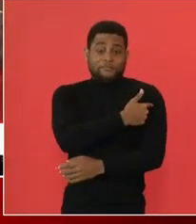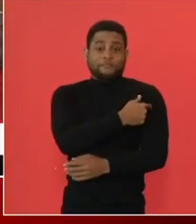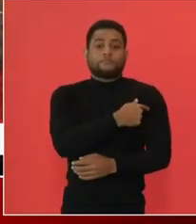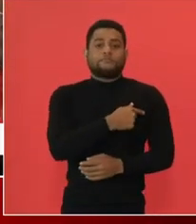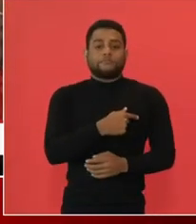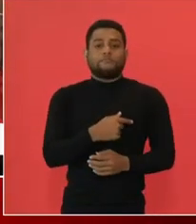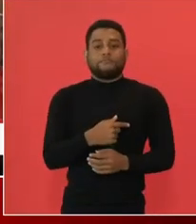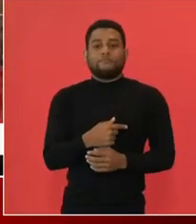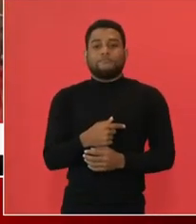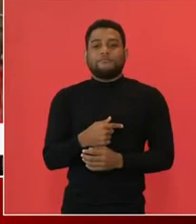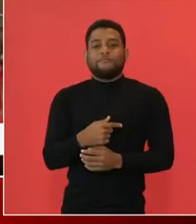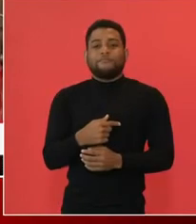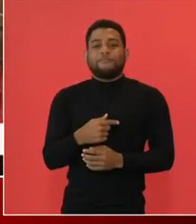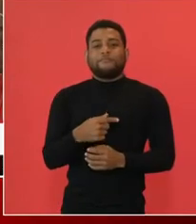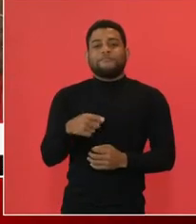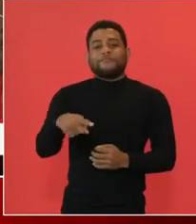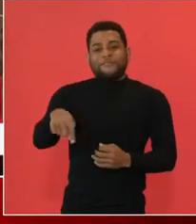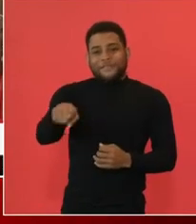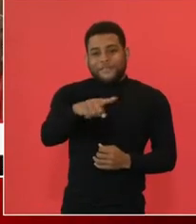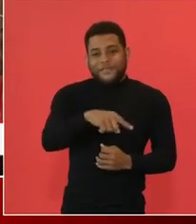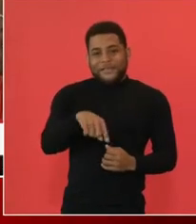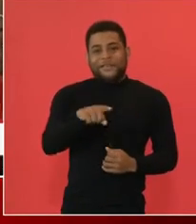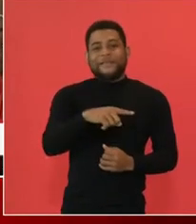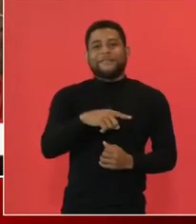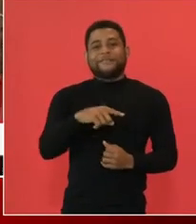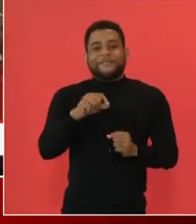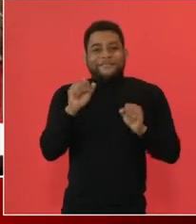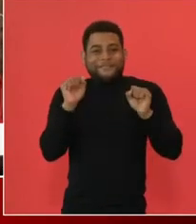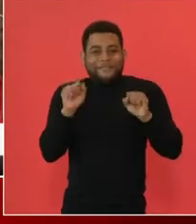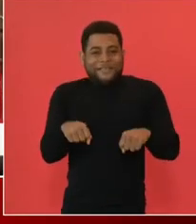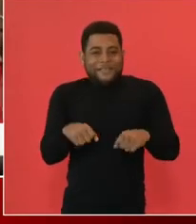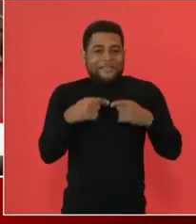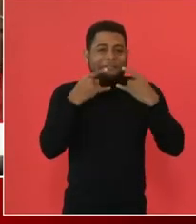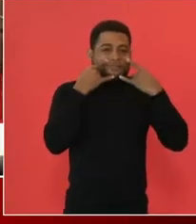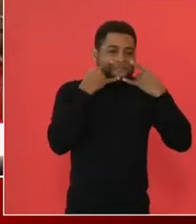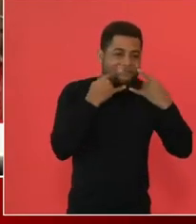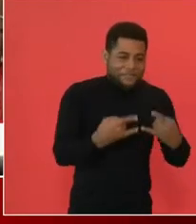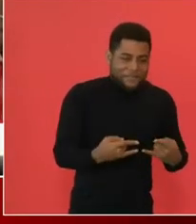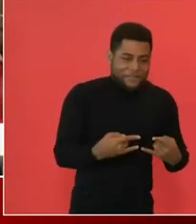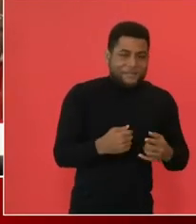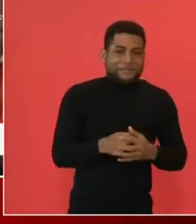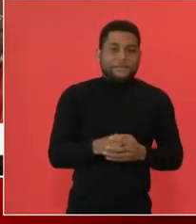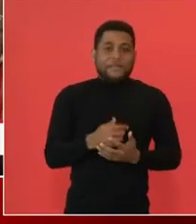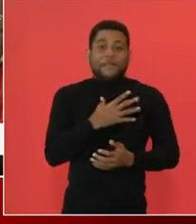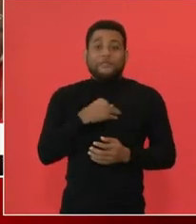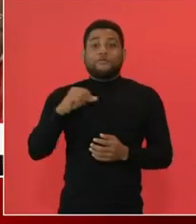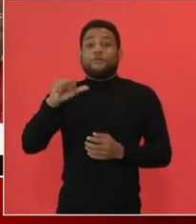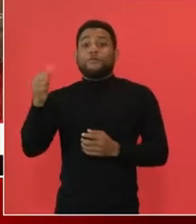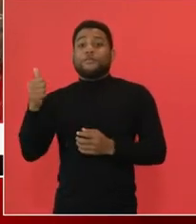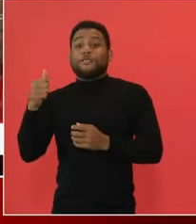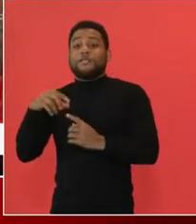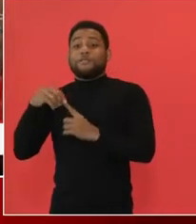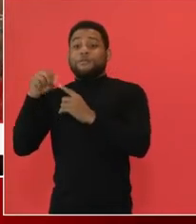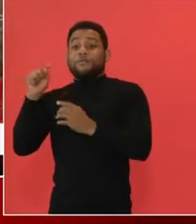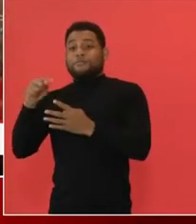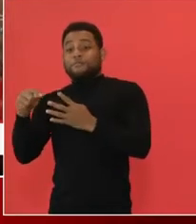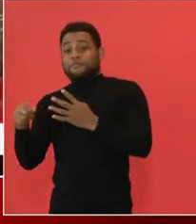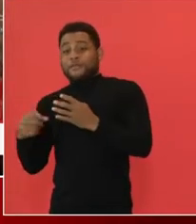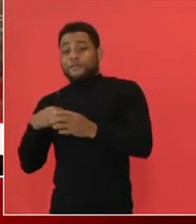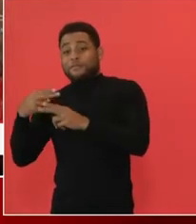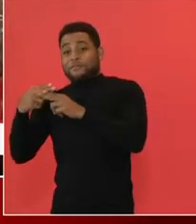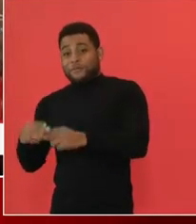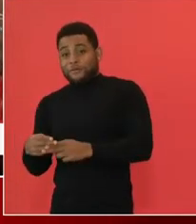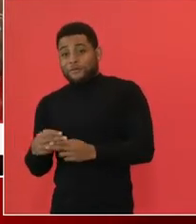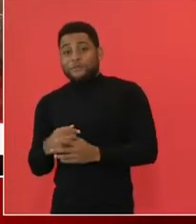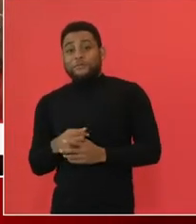our HR portal. And the other exceptions I just mentioned, when our employees are working with